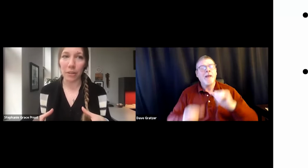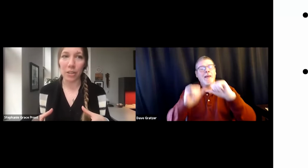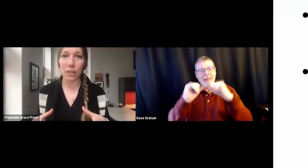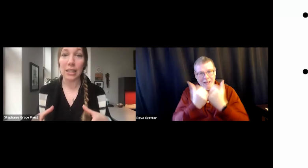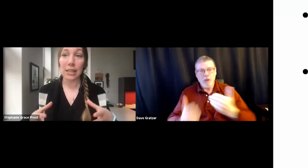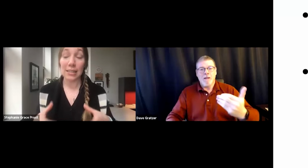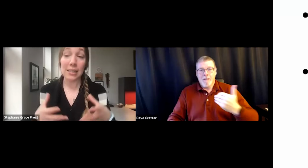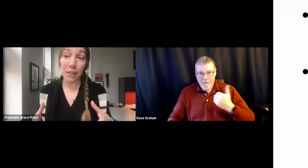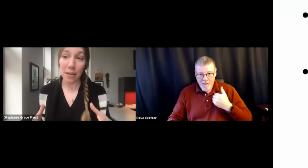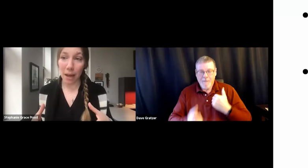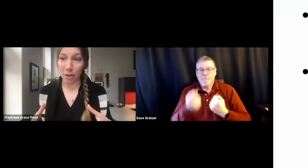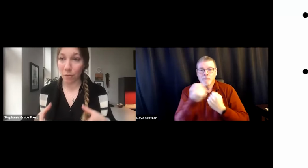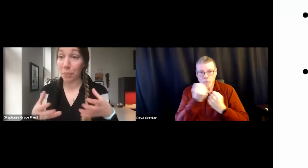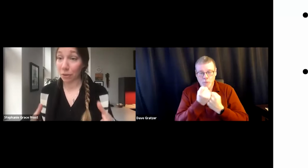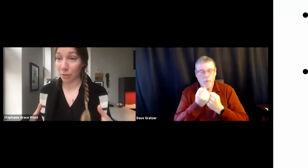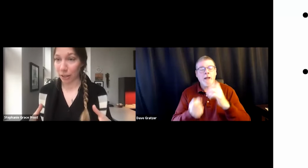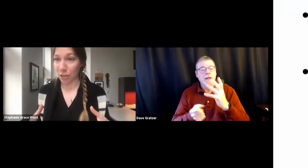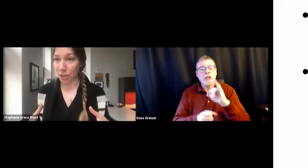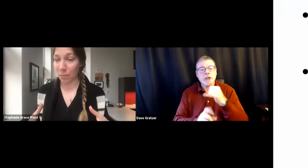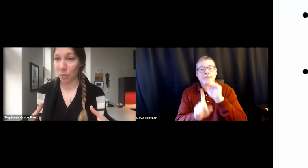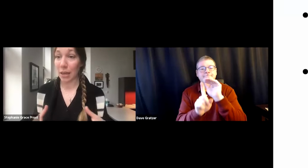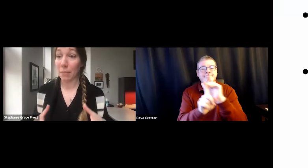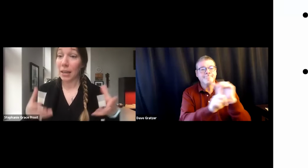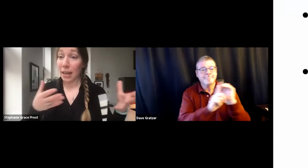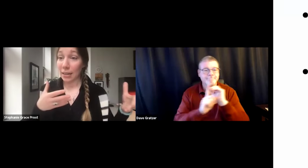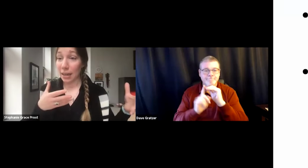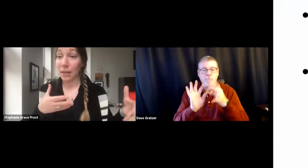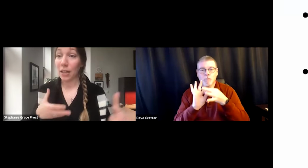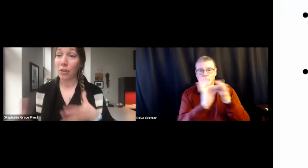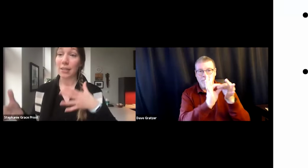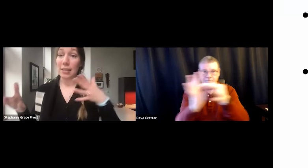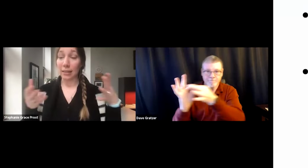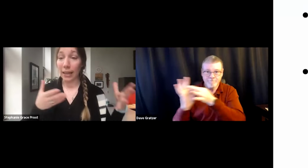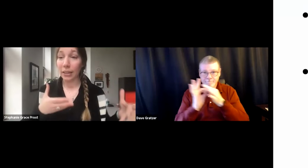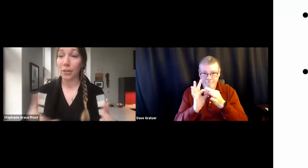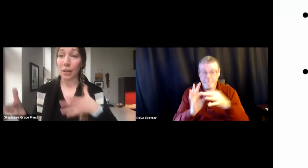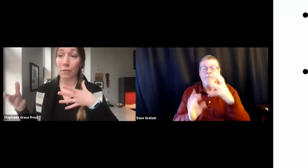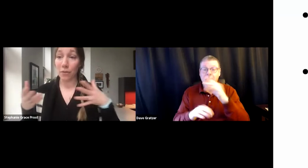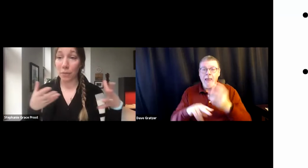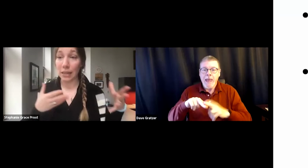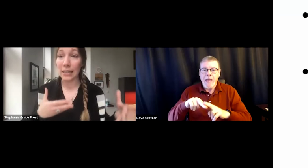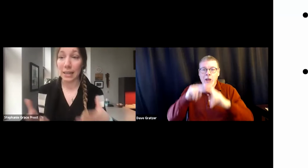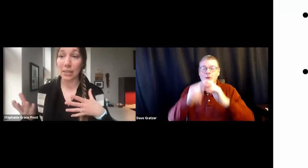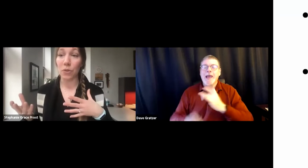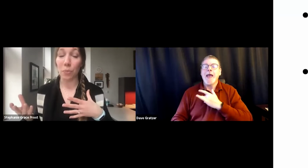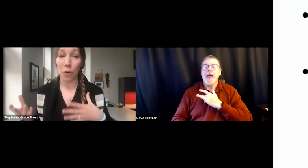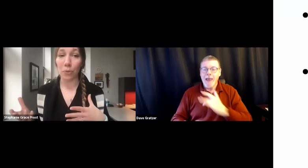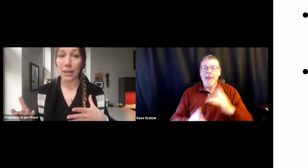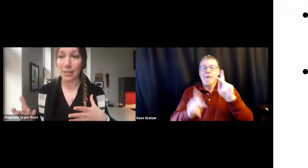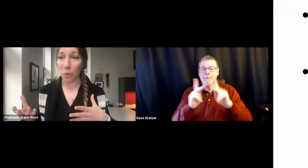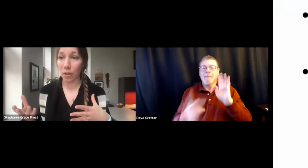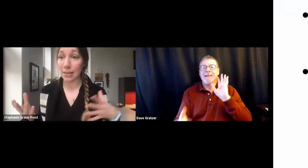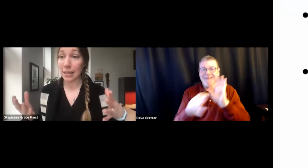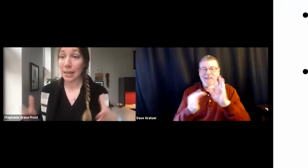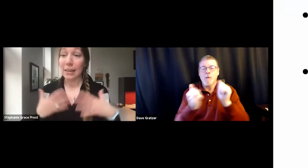the population. It's simply a matter of building relationships with them and kind of increasing the likelihood that folks are being connected with